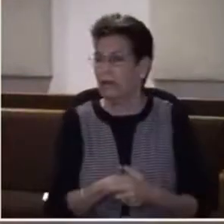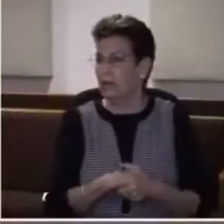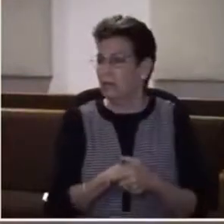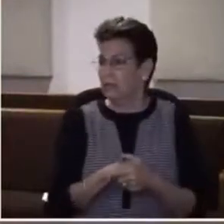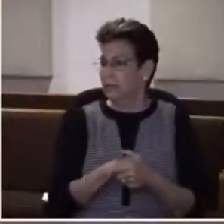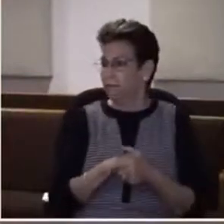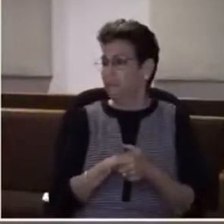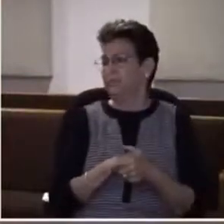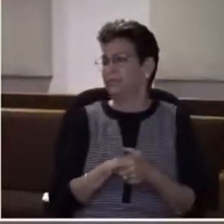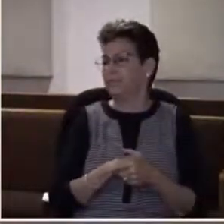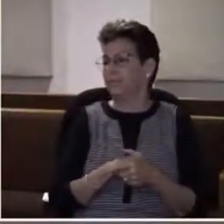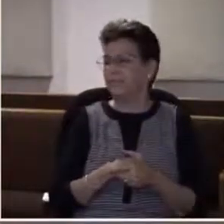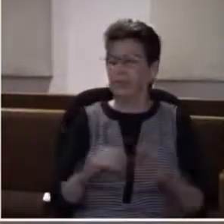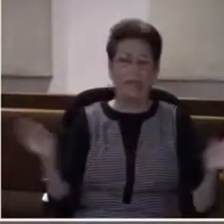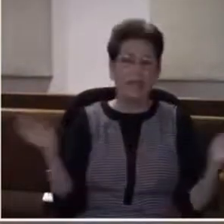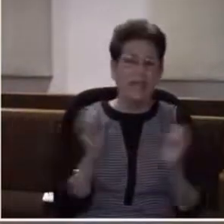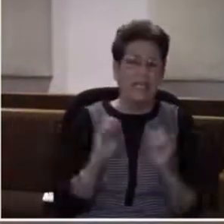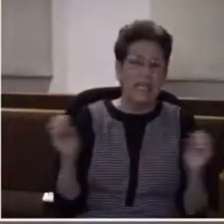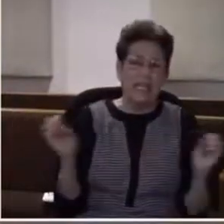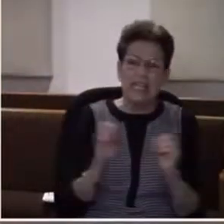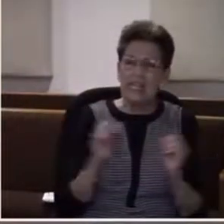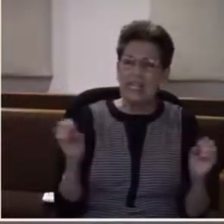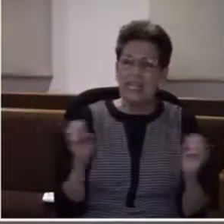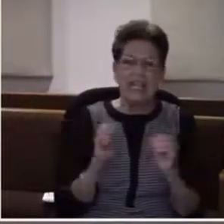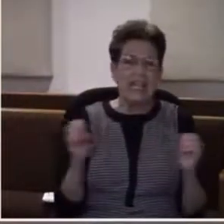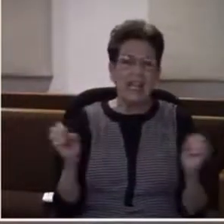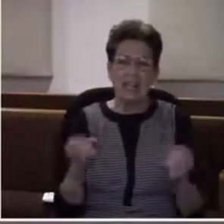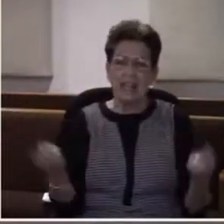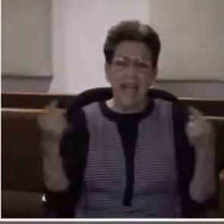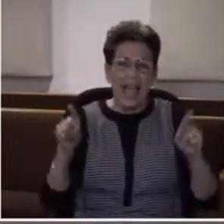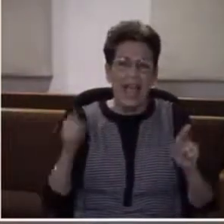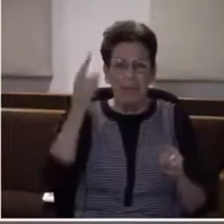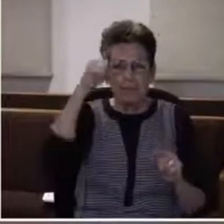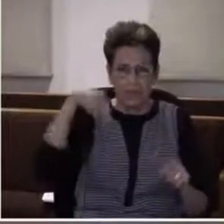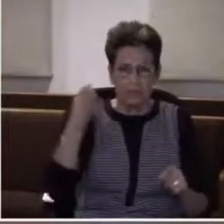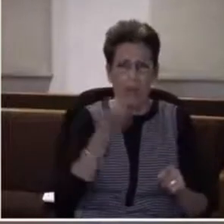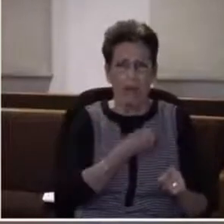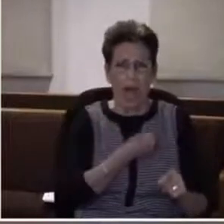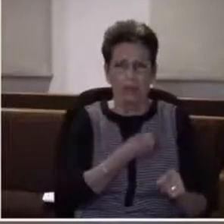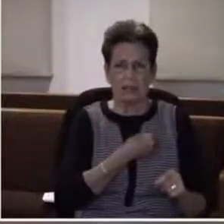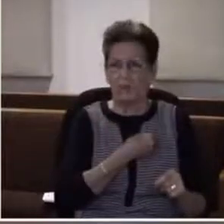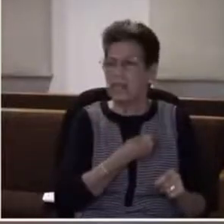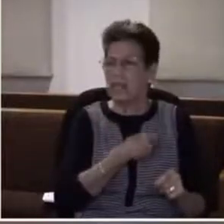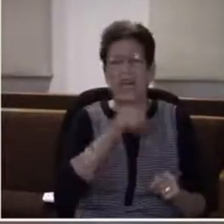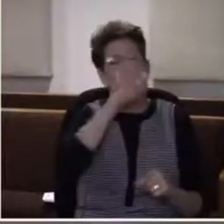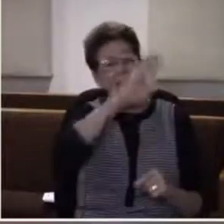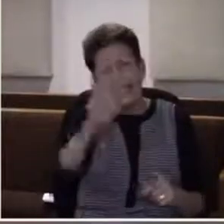it just goes away. Nothing ever materializes for us, Pastor. It never